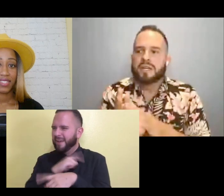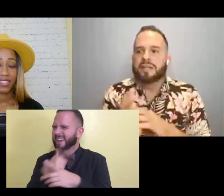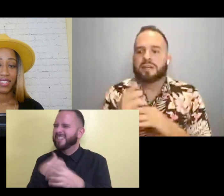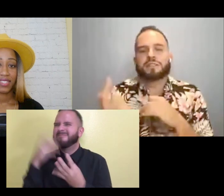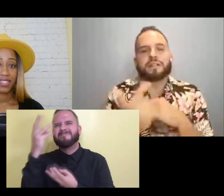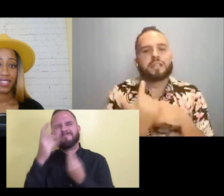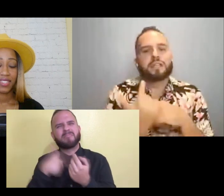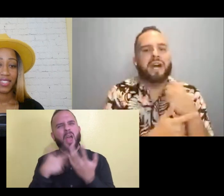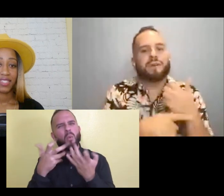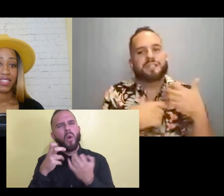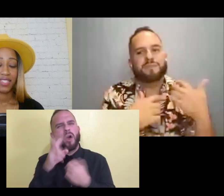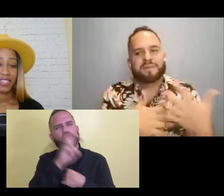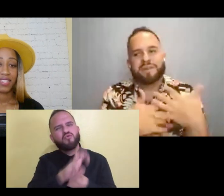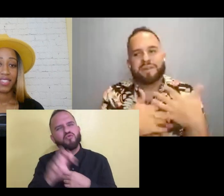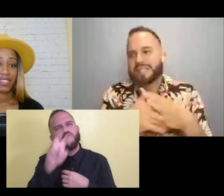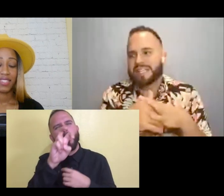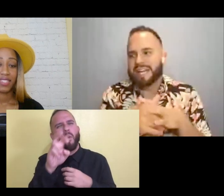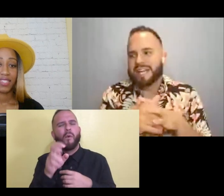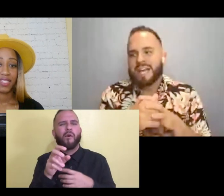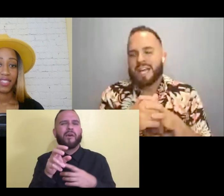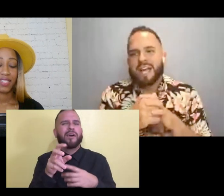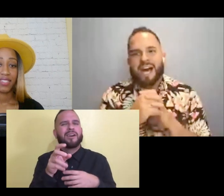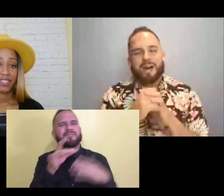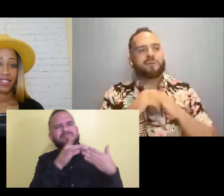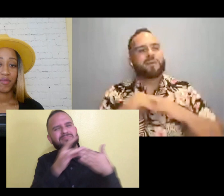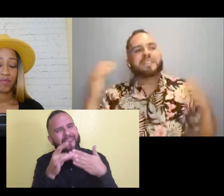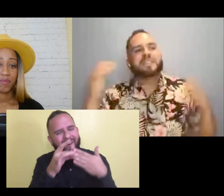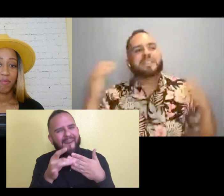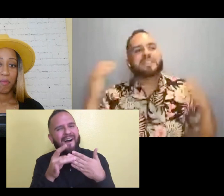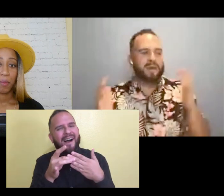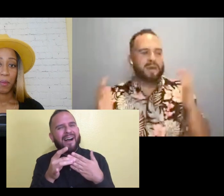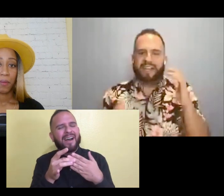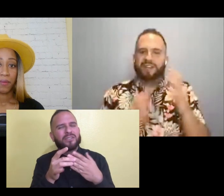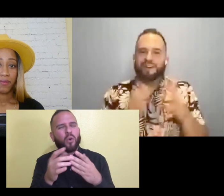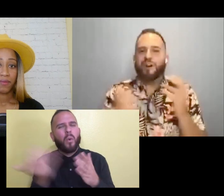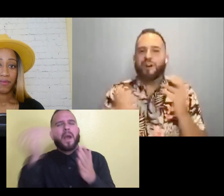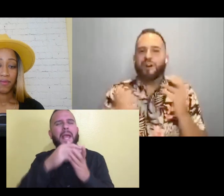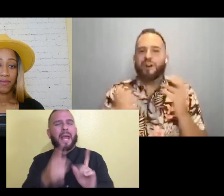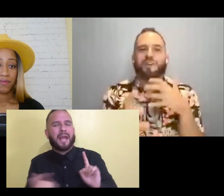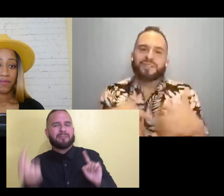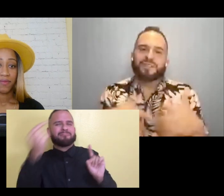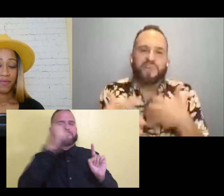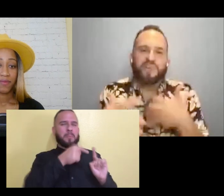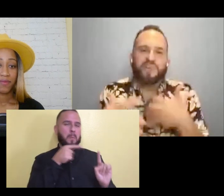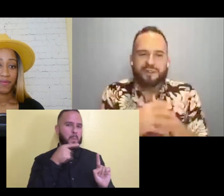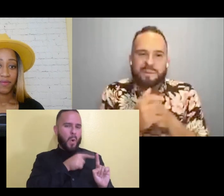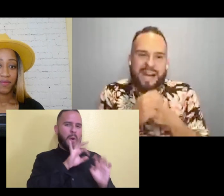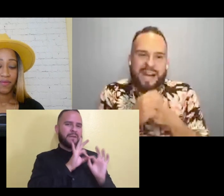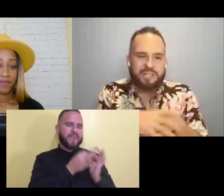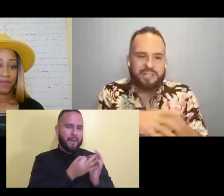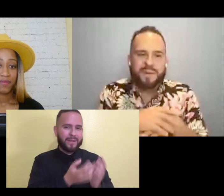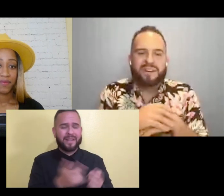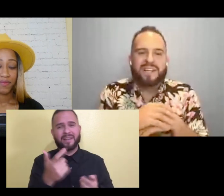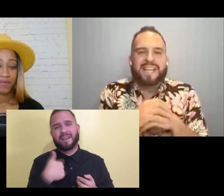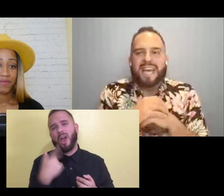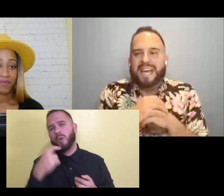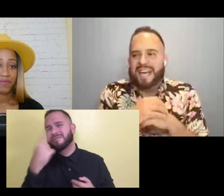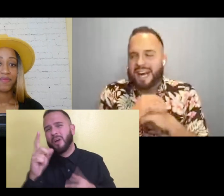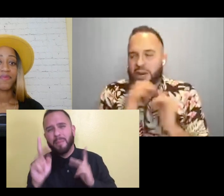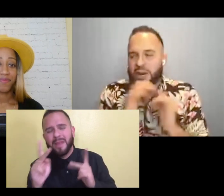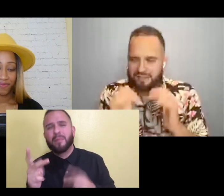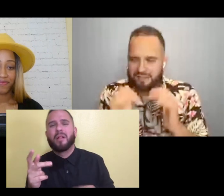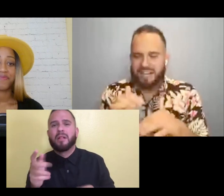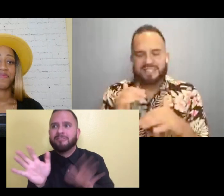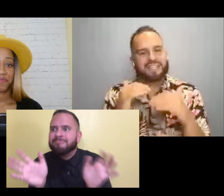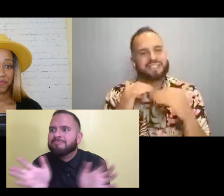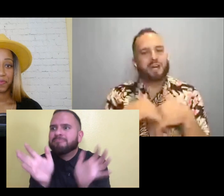So circling back around to my family, like I'm always telling people, like go after what you want to do, what you're passionate about. And